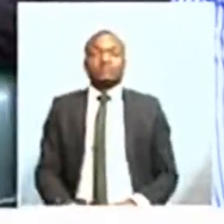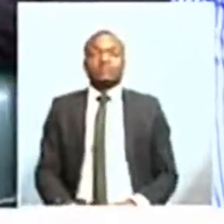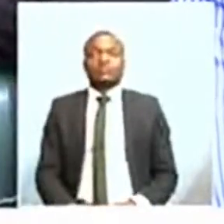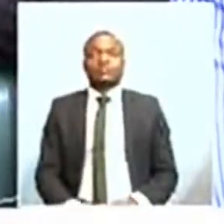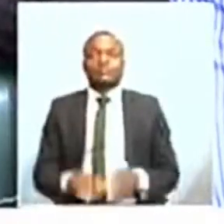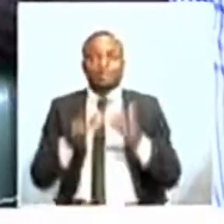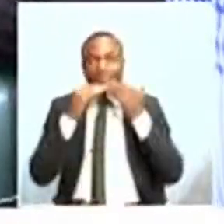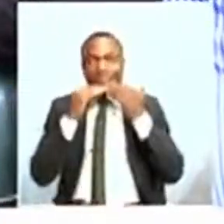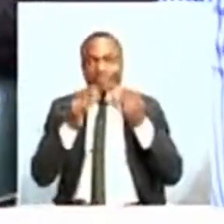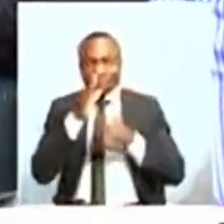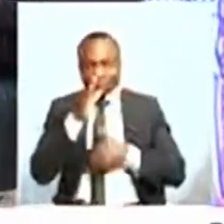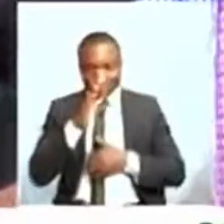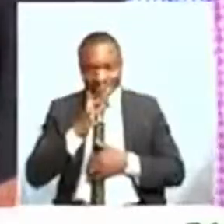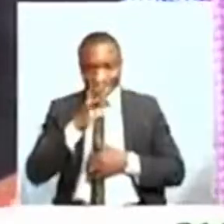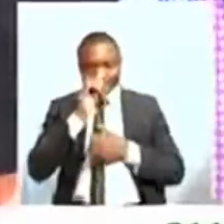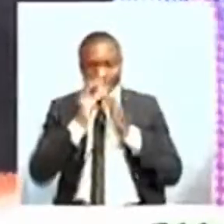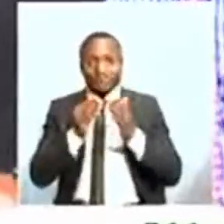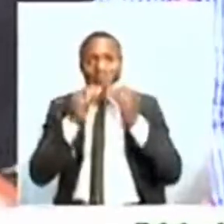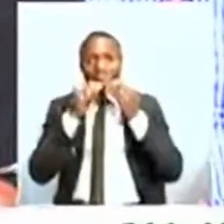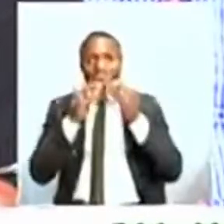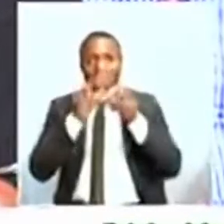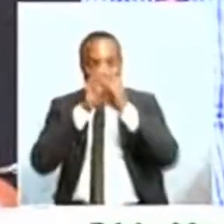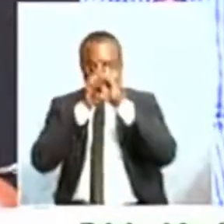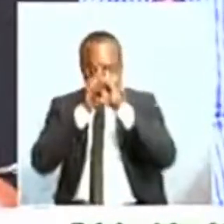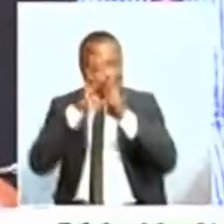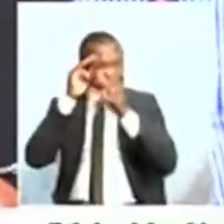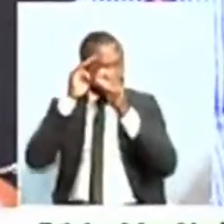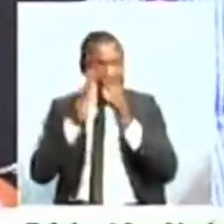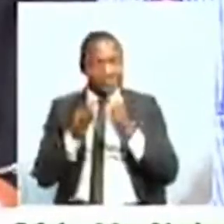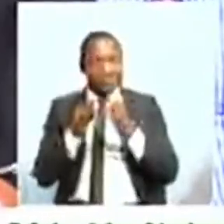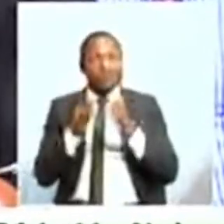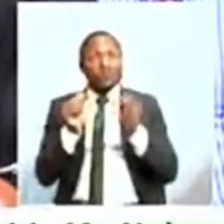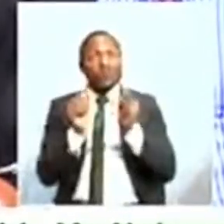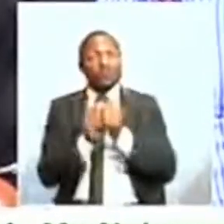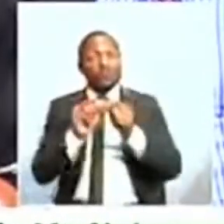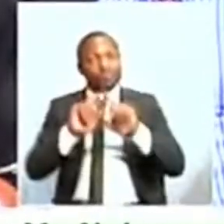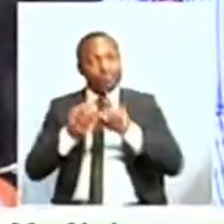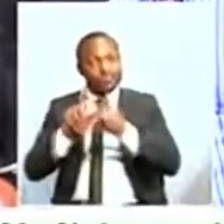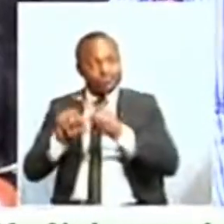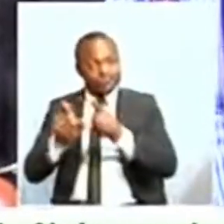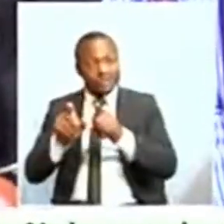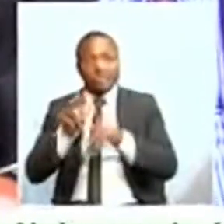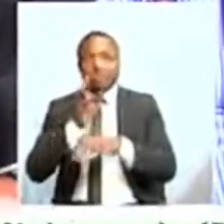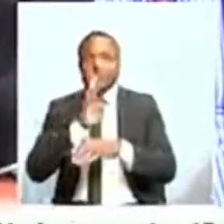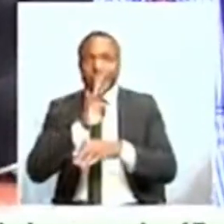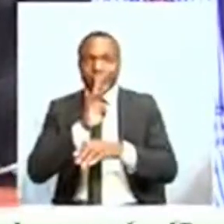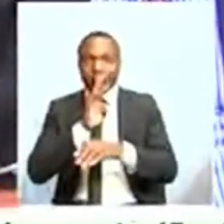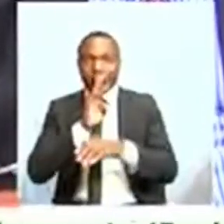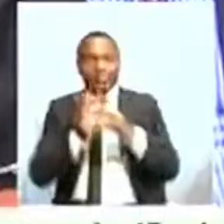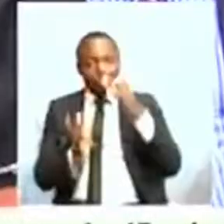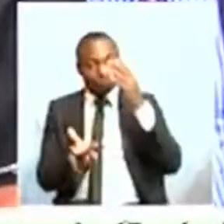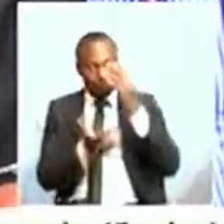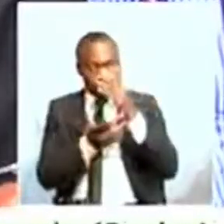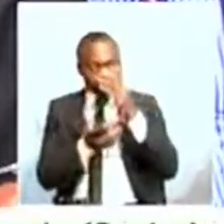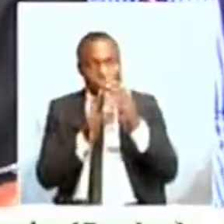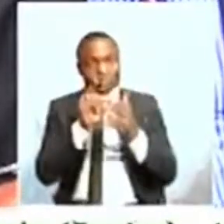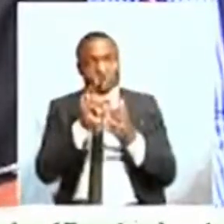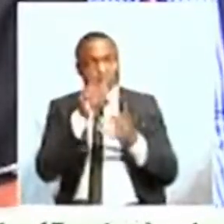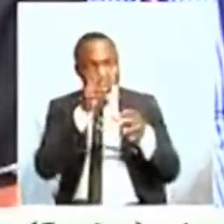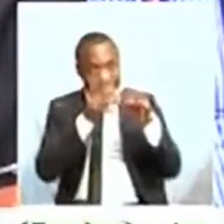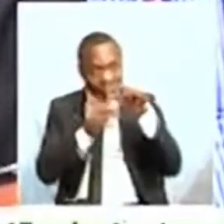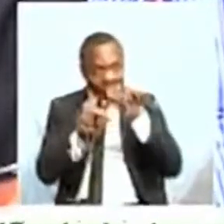Thank you very much, Madam Speaker. Thank you, Honorable Minister. With the several water harvesting technologies that you've